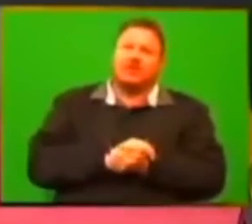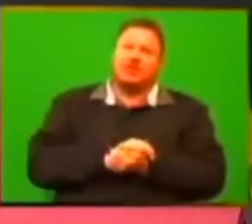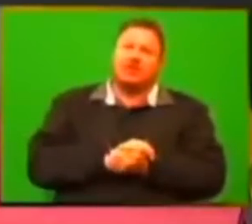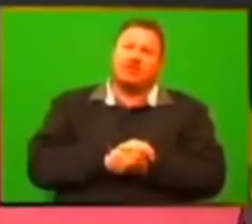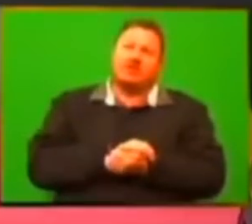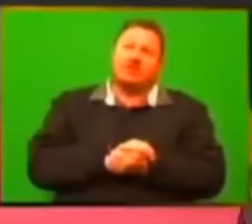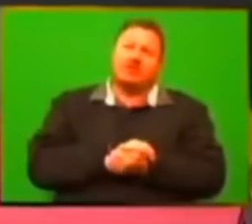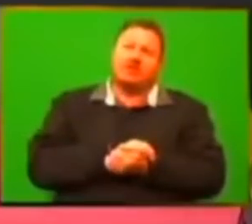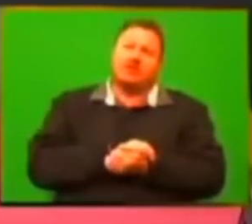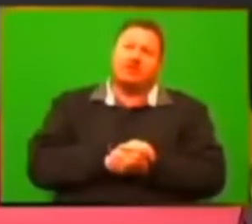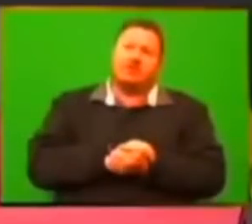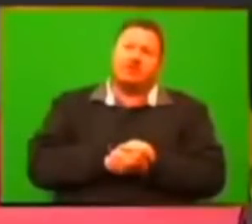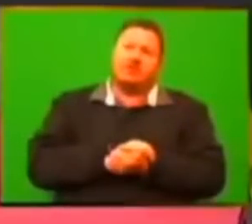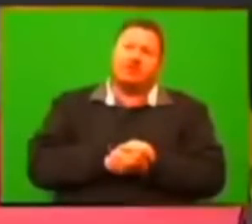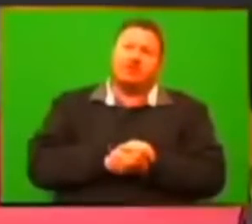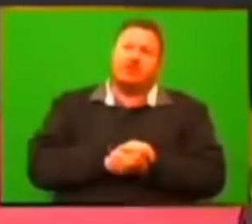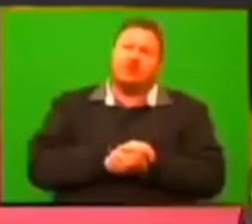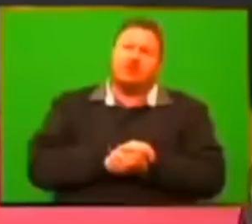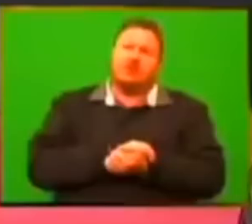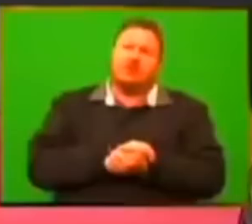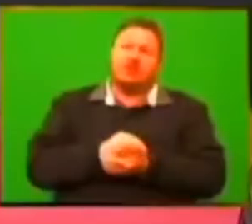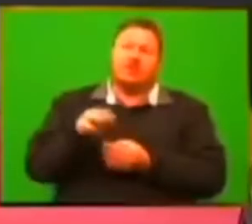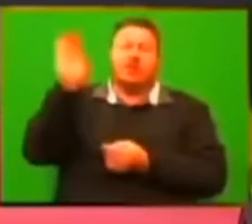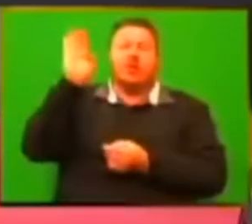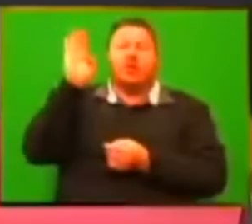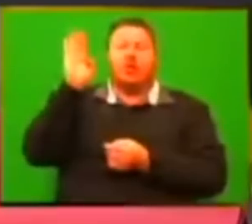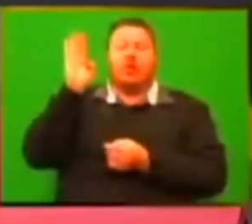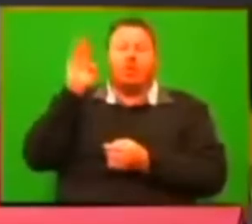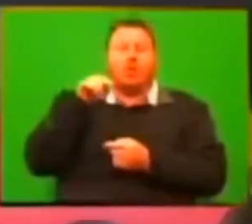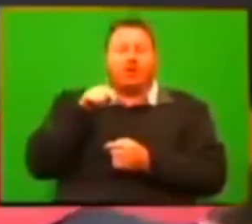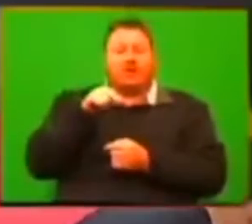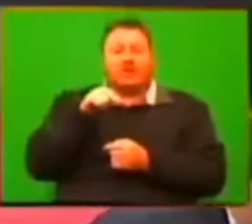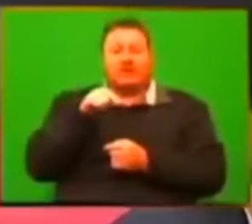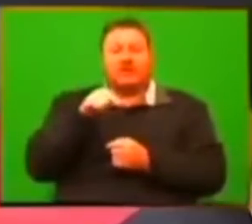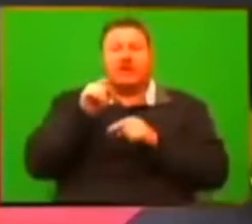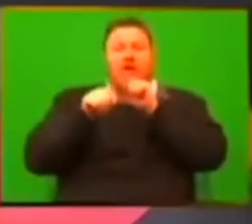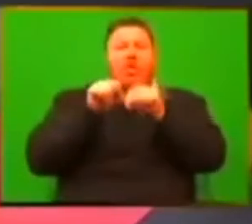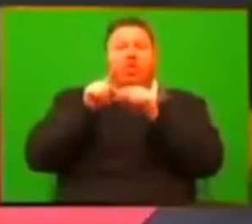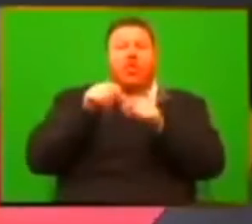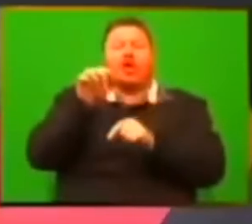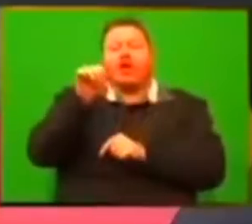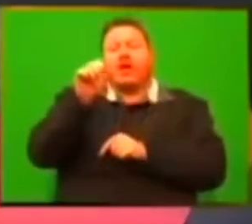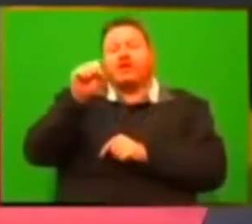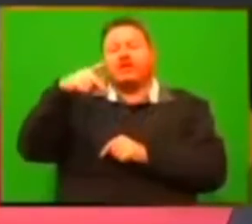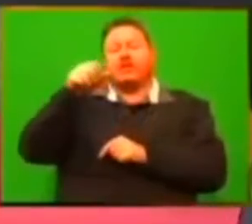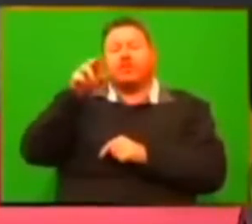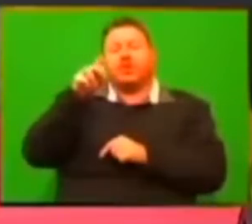MALEMA? The order was raised with regards to casting aspersions on